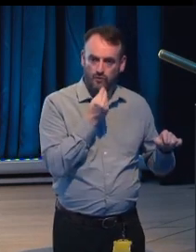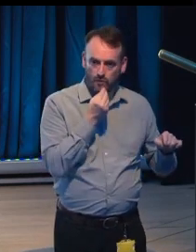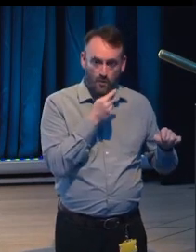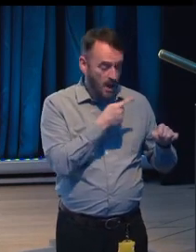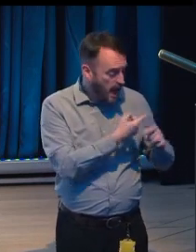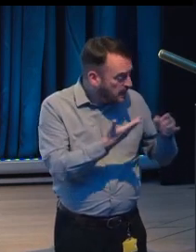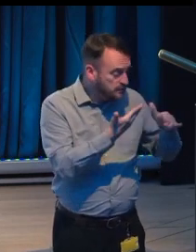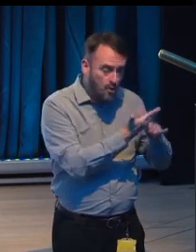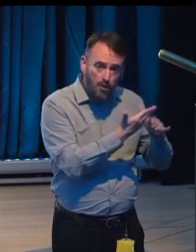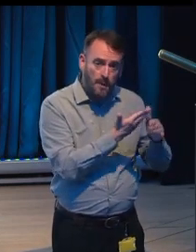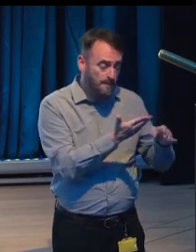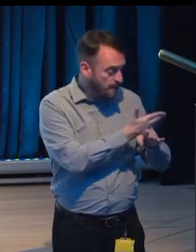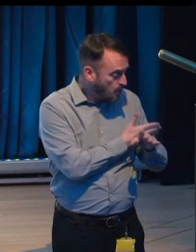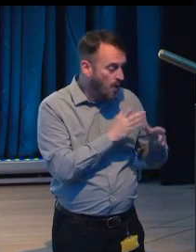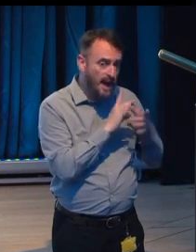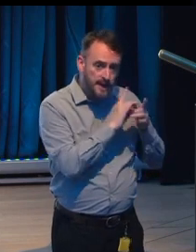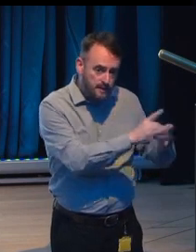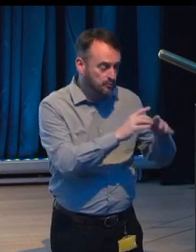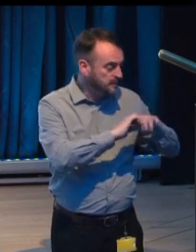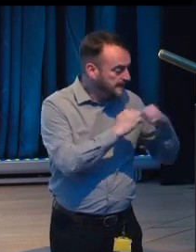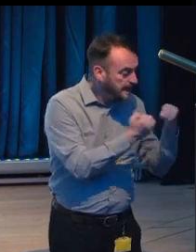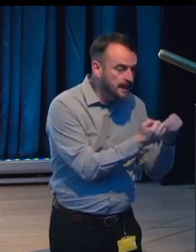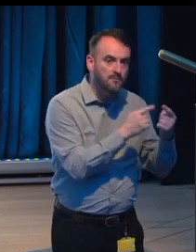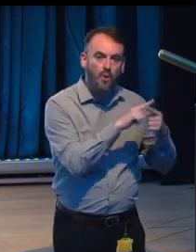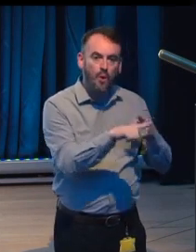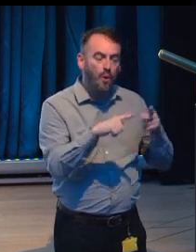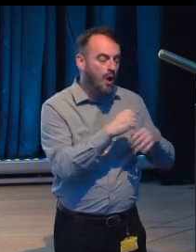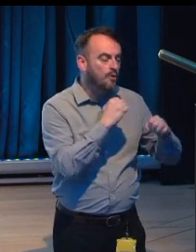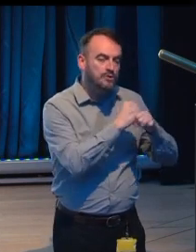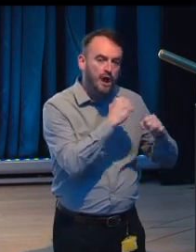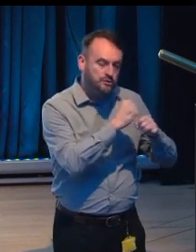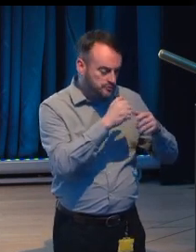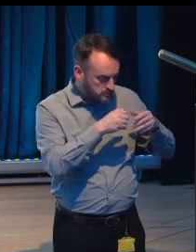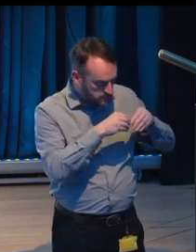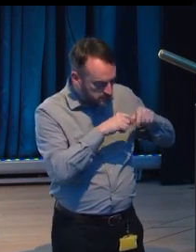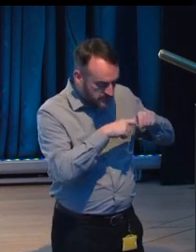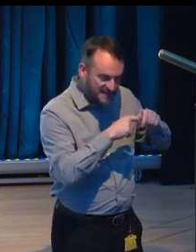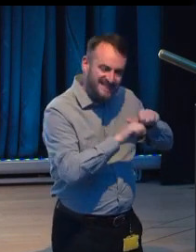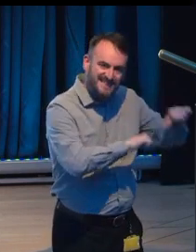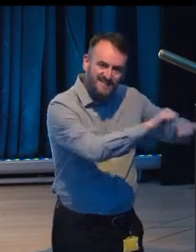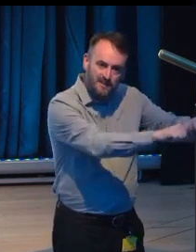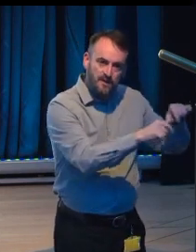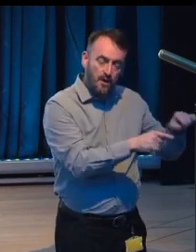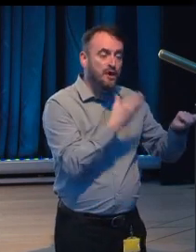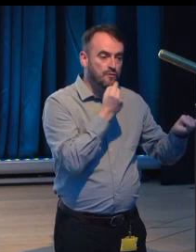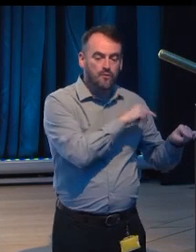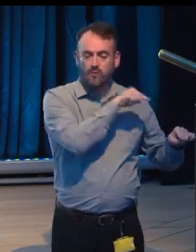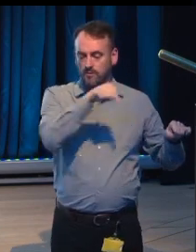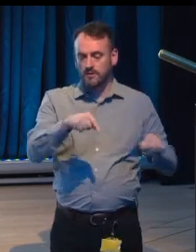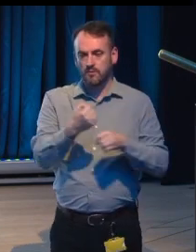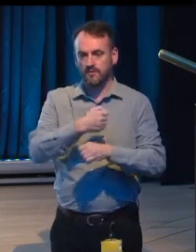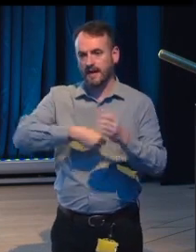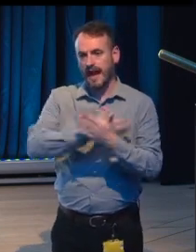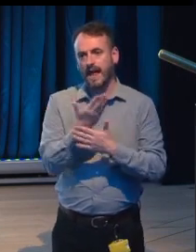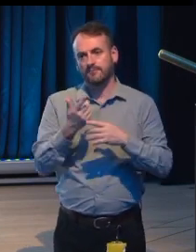or in some kind of production pipeline will help you adjust to the process and set up in whatever studio you're writing in. And if you're in a position where maybe you're